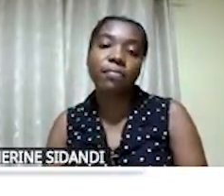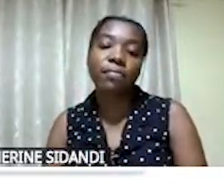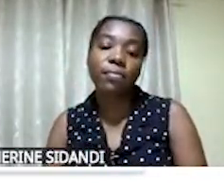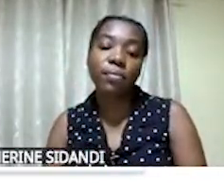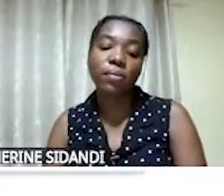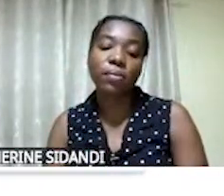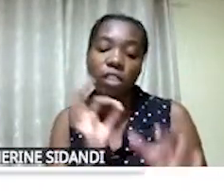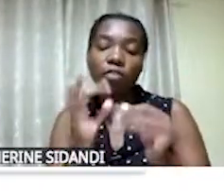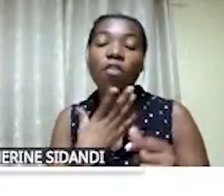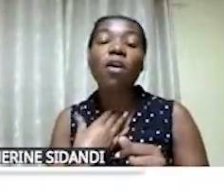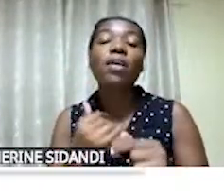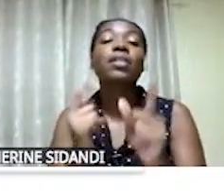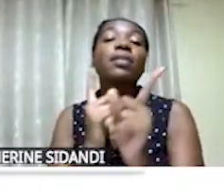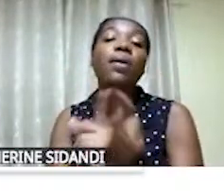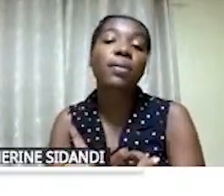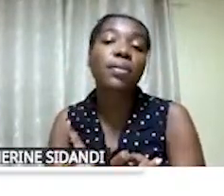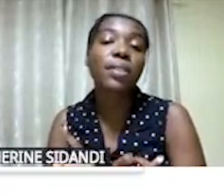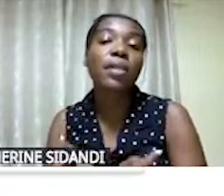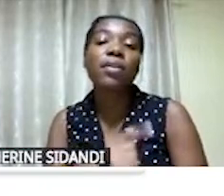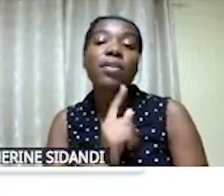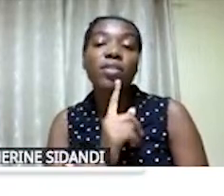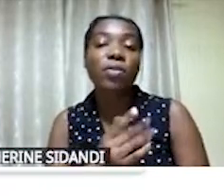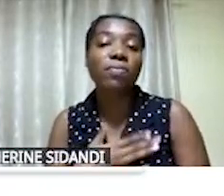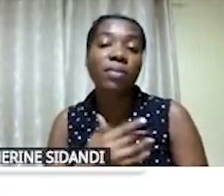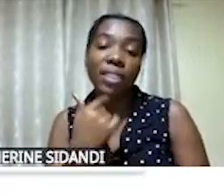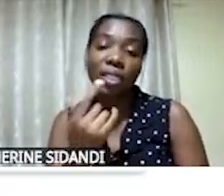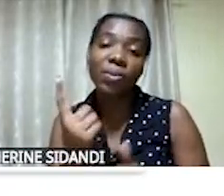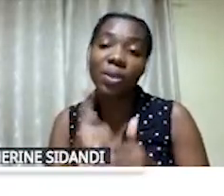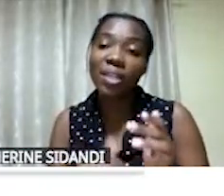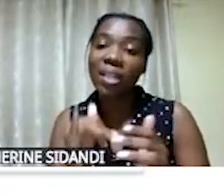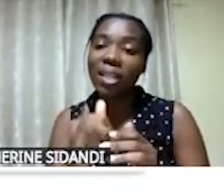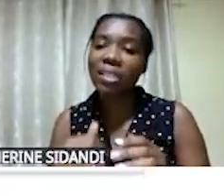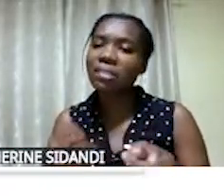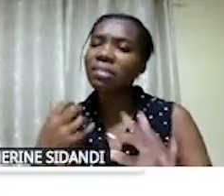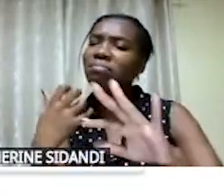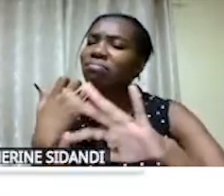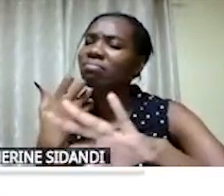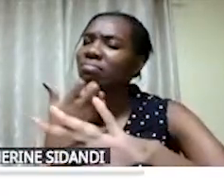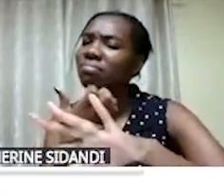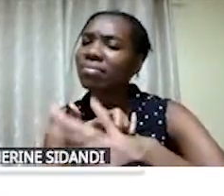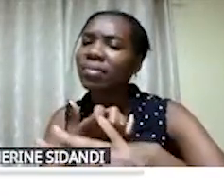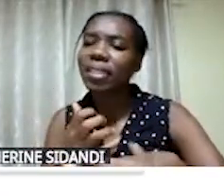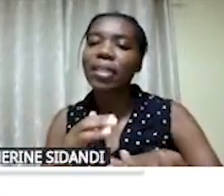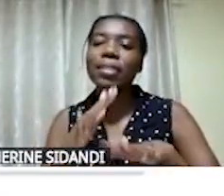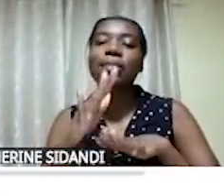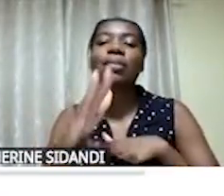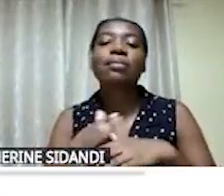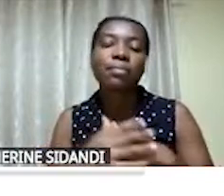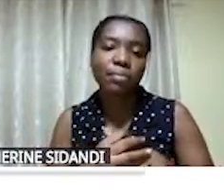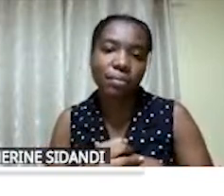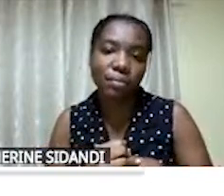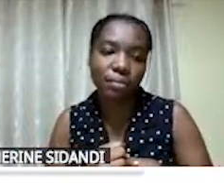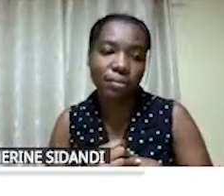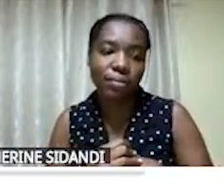separate. And I'll tell you for sure, this is the hardest step of the strategy because